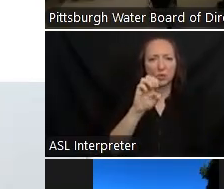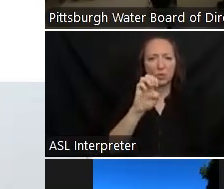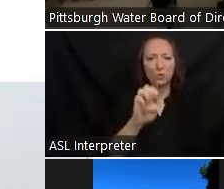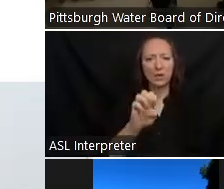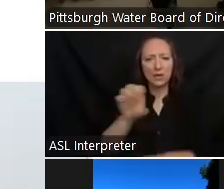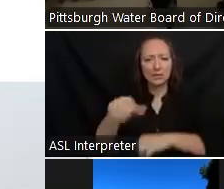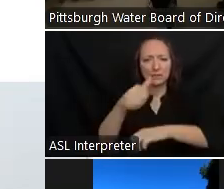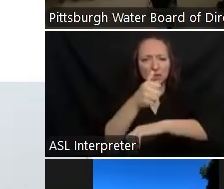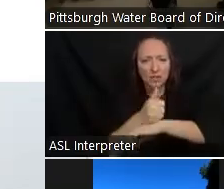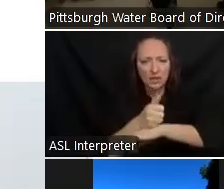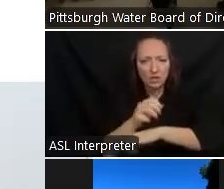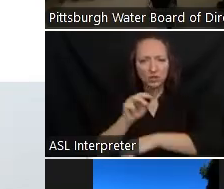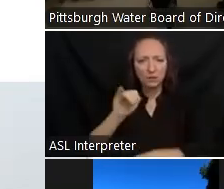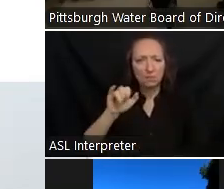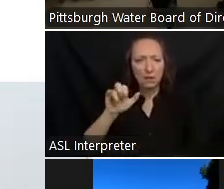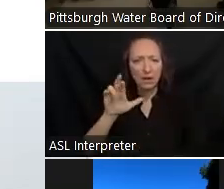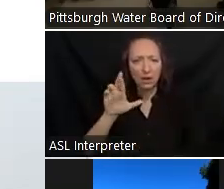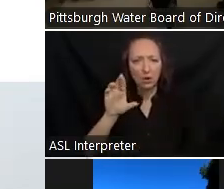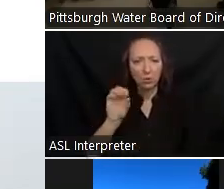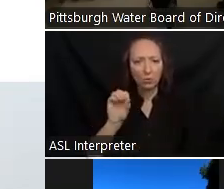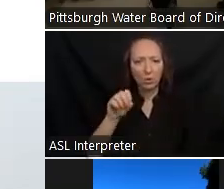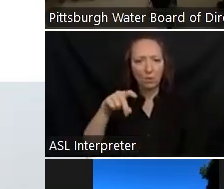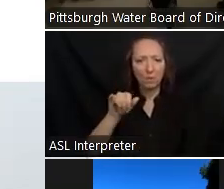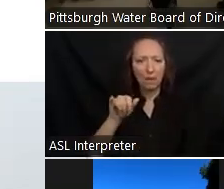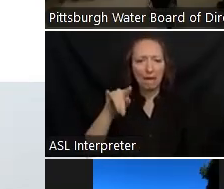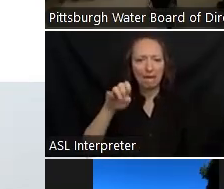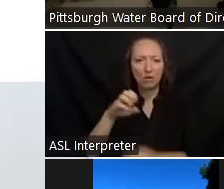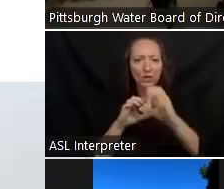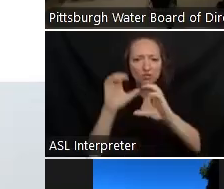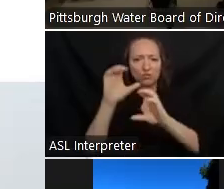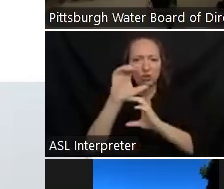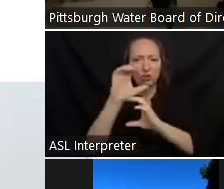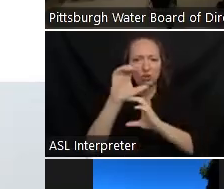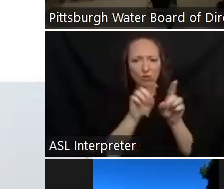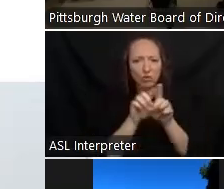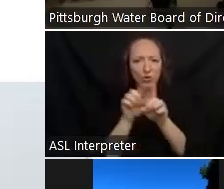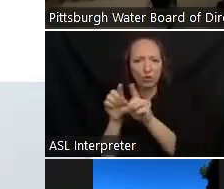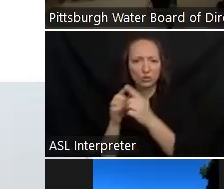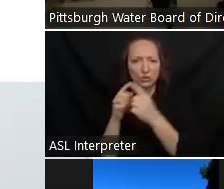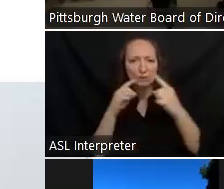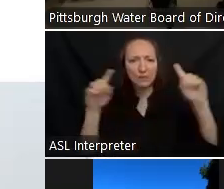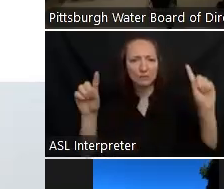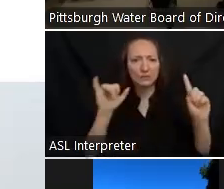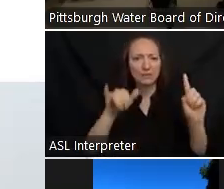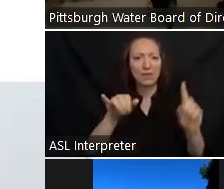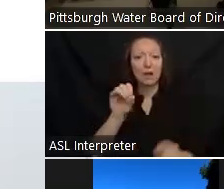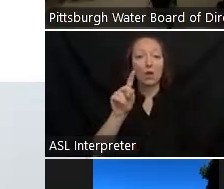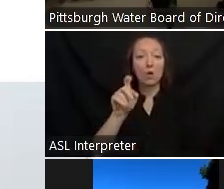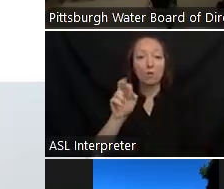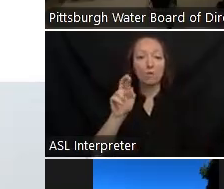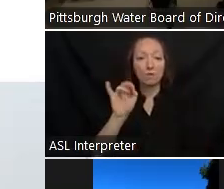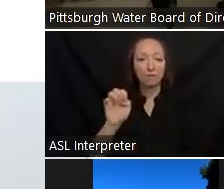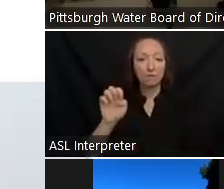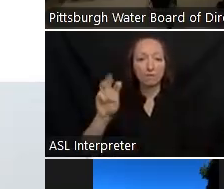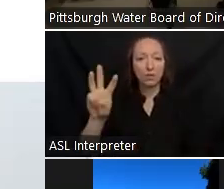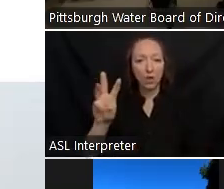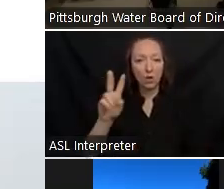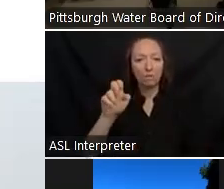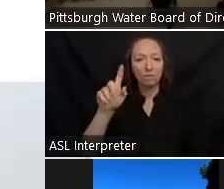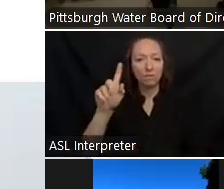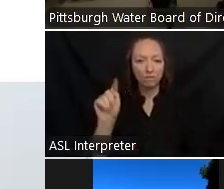the Brecken Pump Station with what will be the future Washington Boulevard Pump Station. Mascaro and their geotech